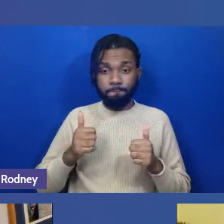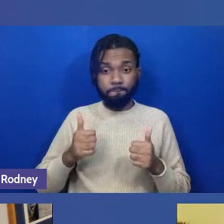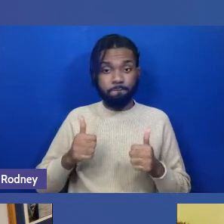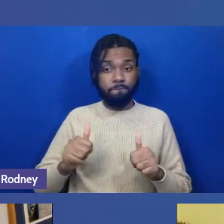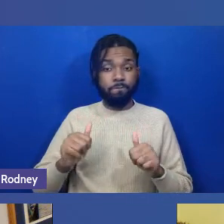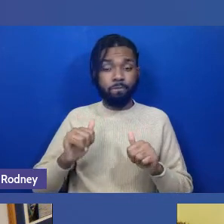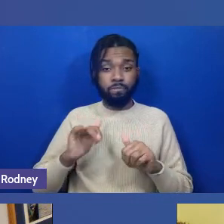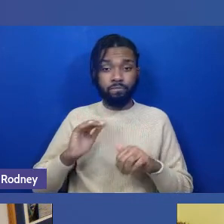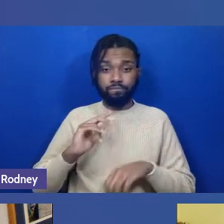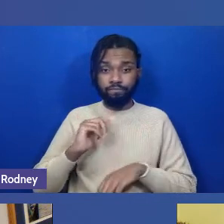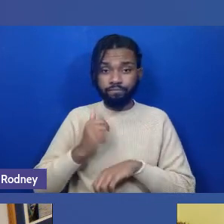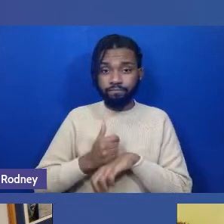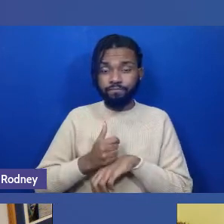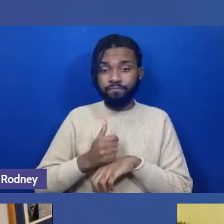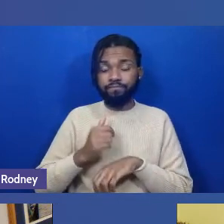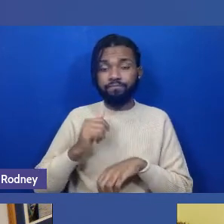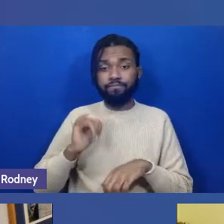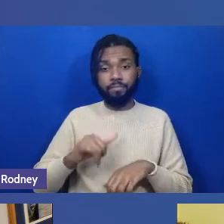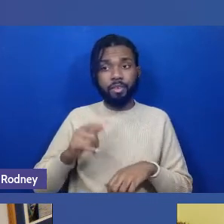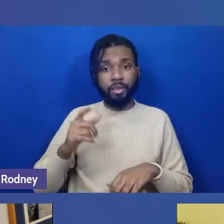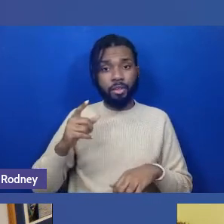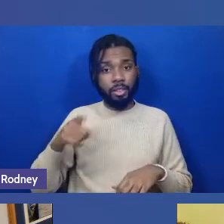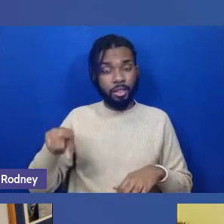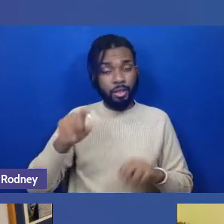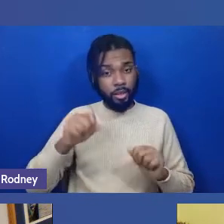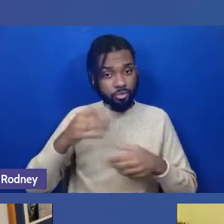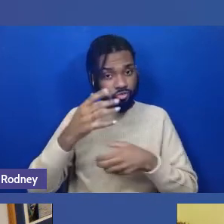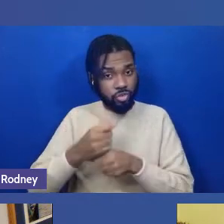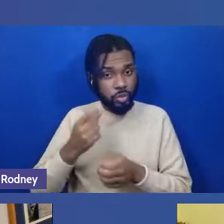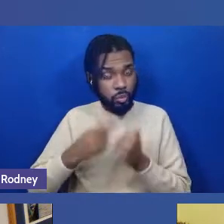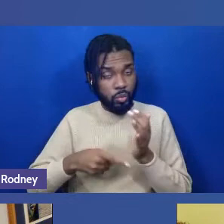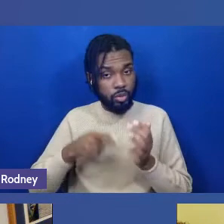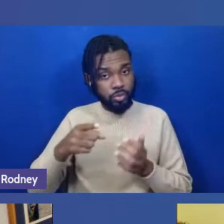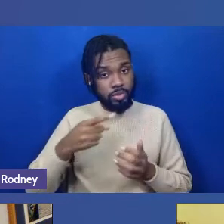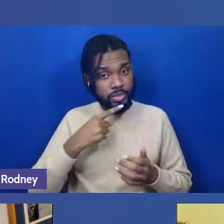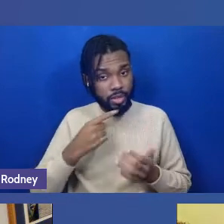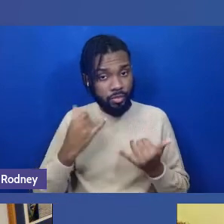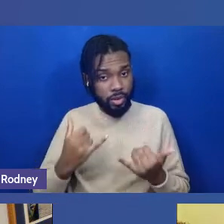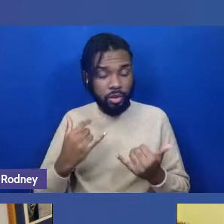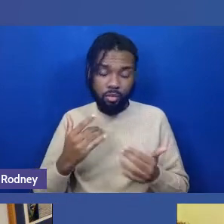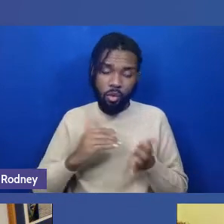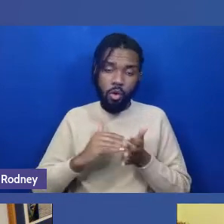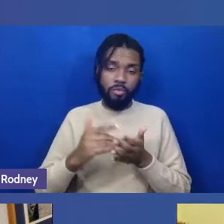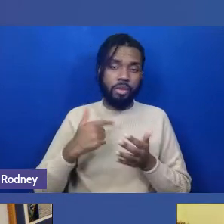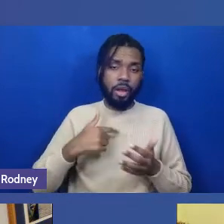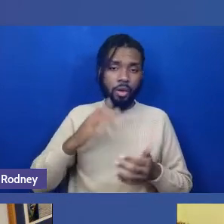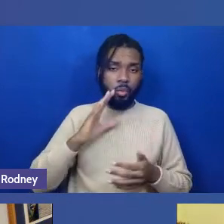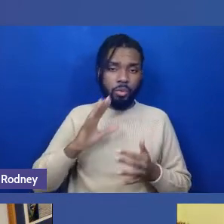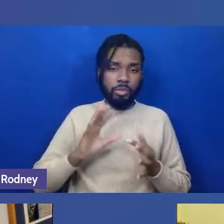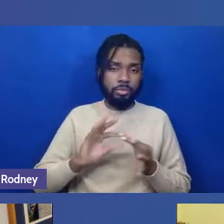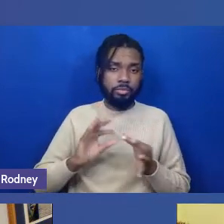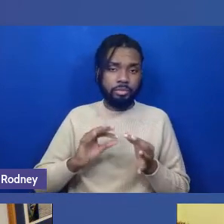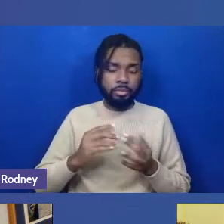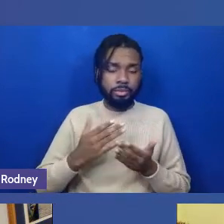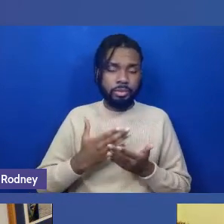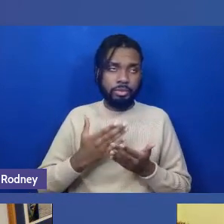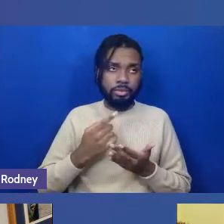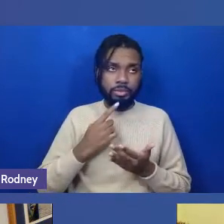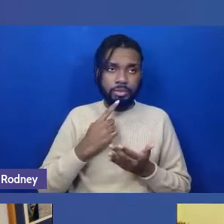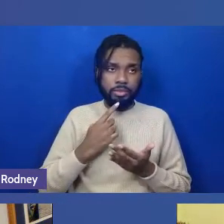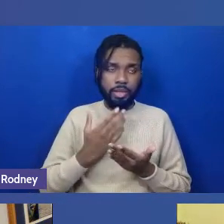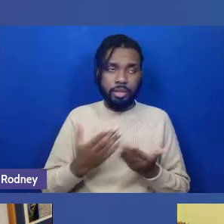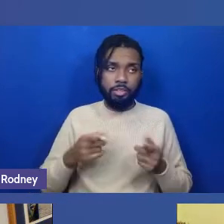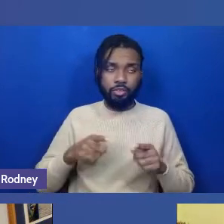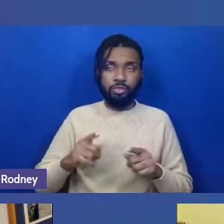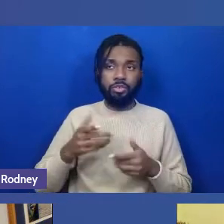not just that they can kind of trust what you're saying right now. I mean, very often I will catch myself saying things all the time in a pitch that are,